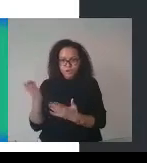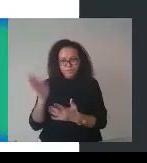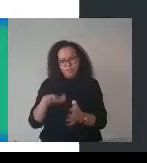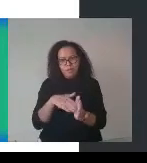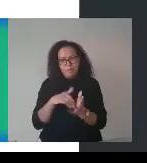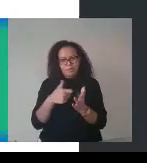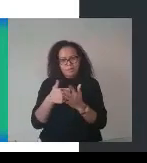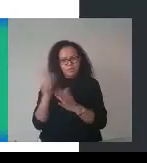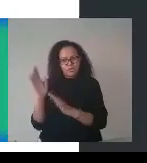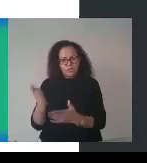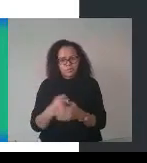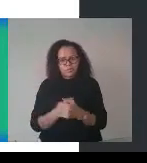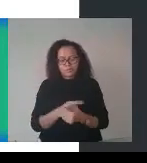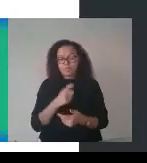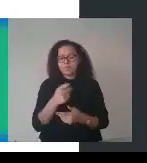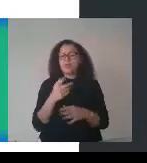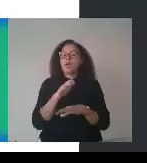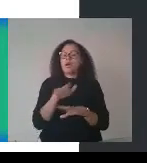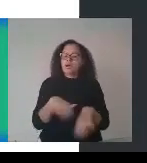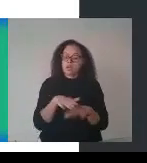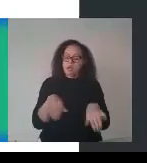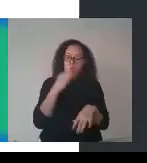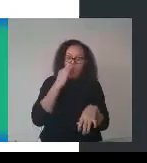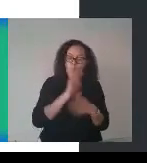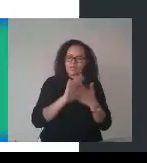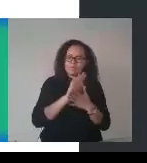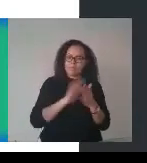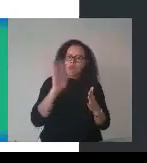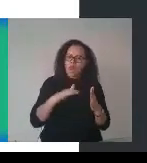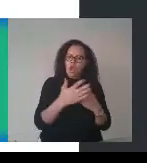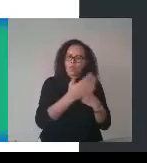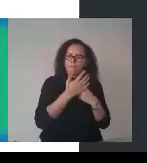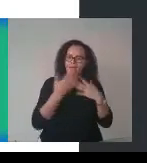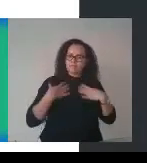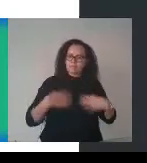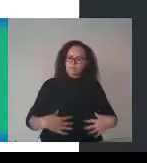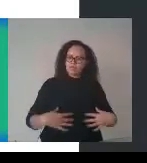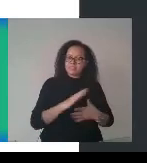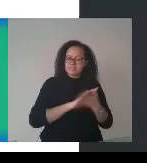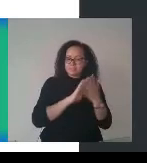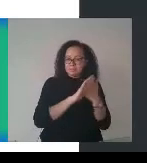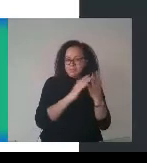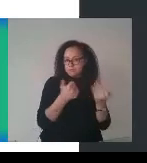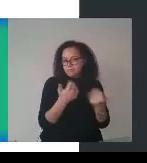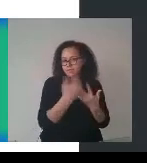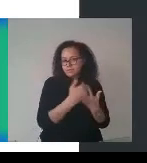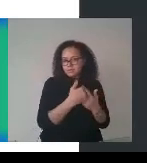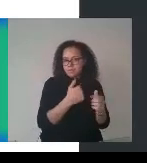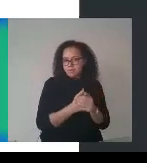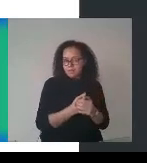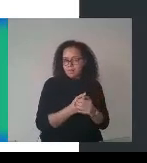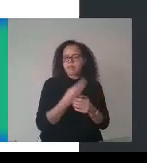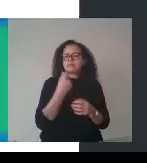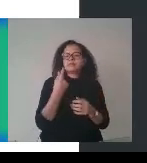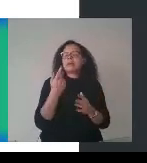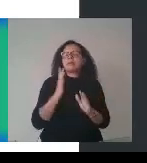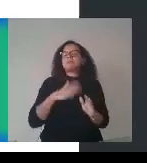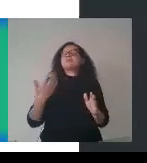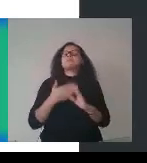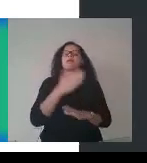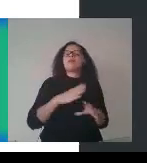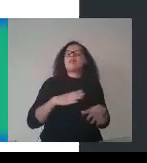That by being in water, it's lower impact for people, so it's accessible in that route. And it means it's accessible to non-traditional leisure centre members showing up